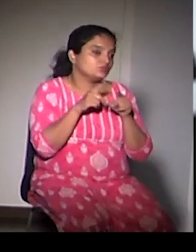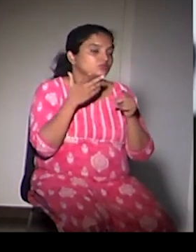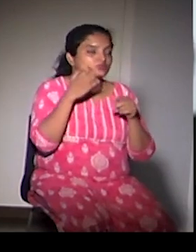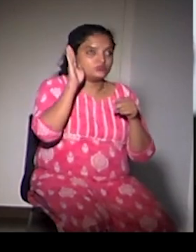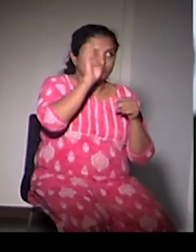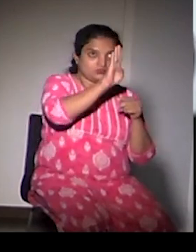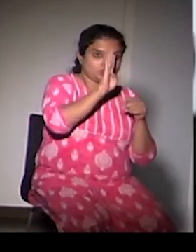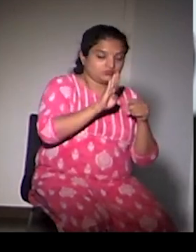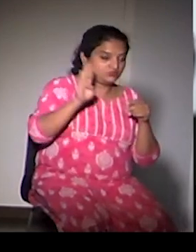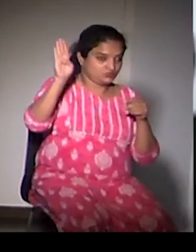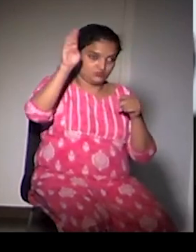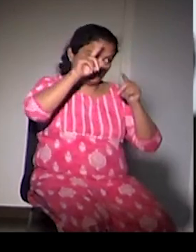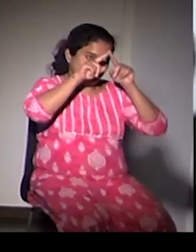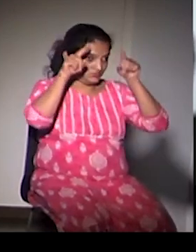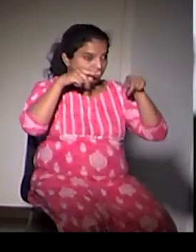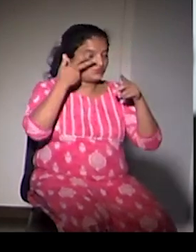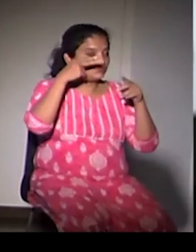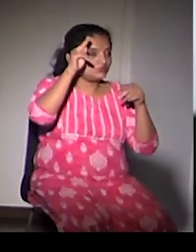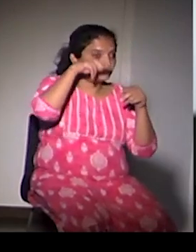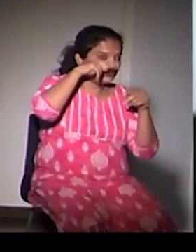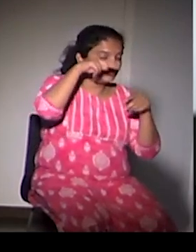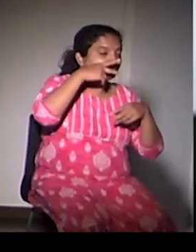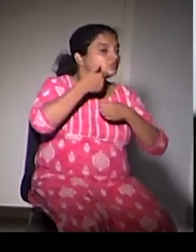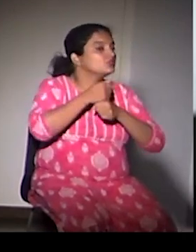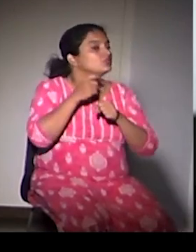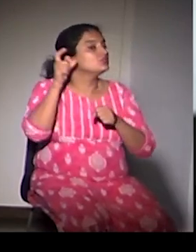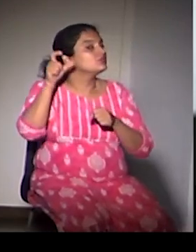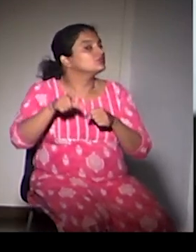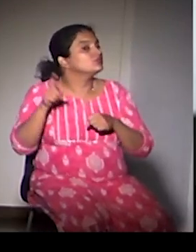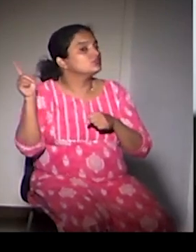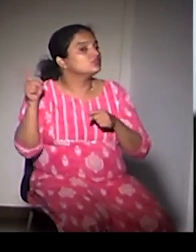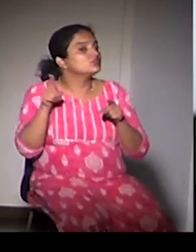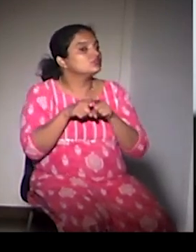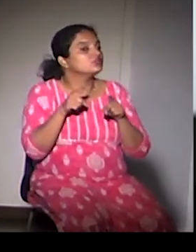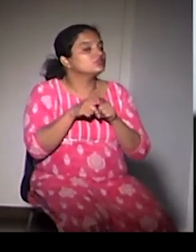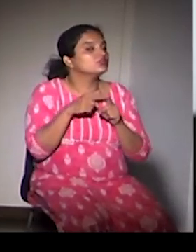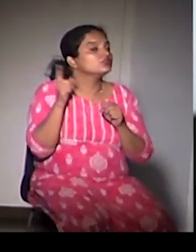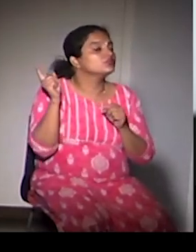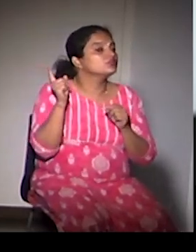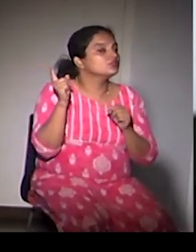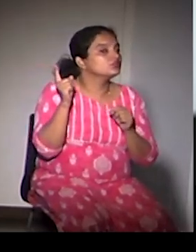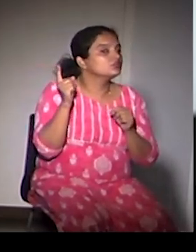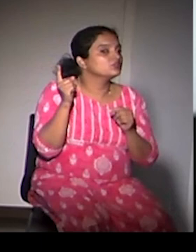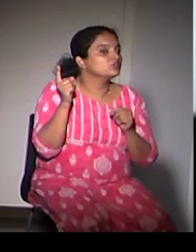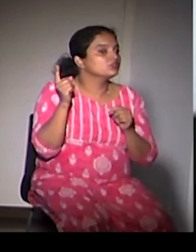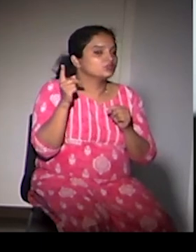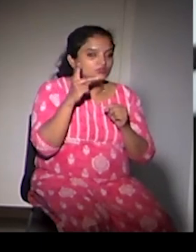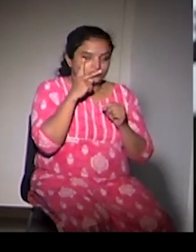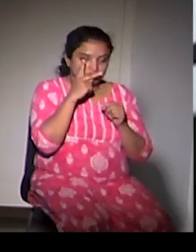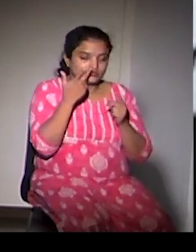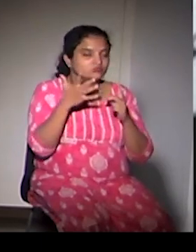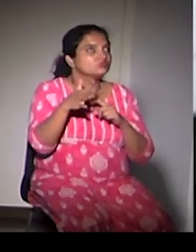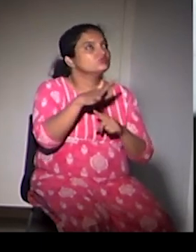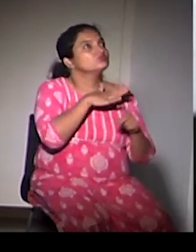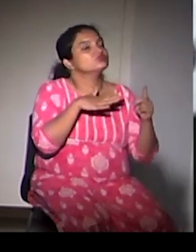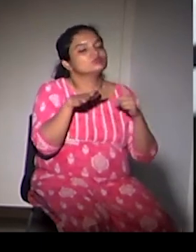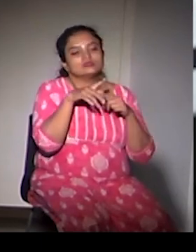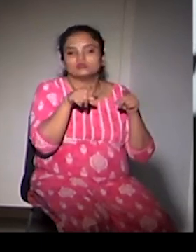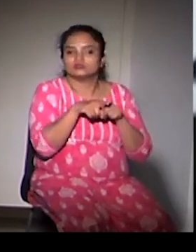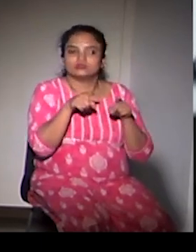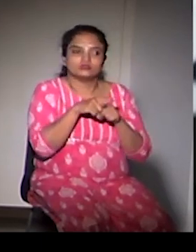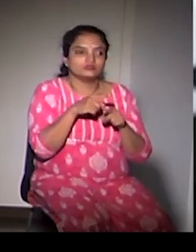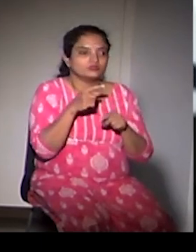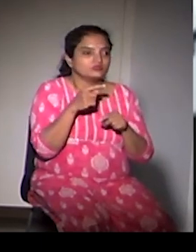tile painters and artists, because it's the closest you get to the situation an artist has with a